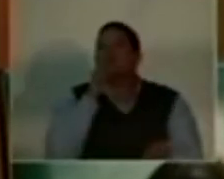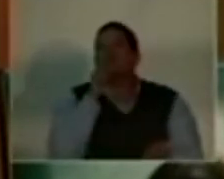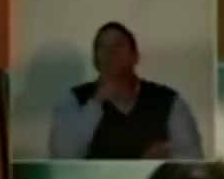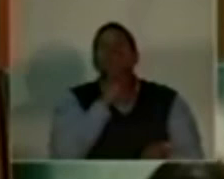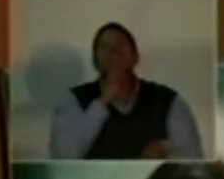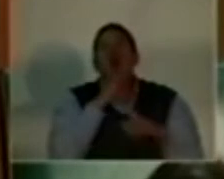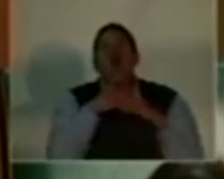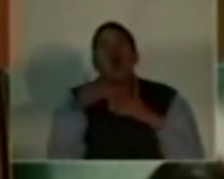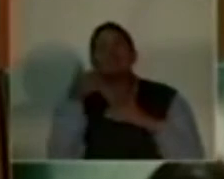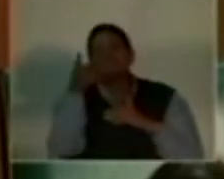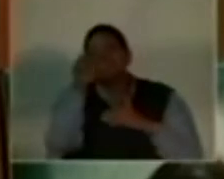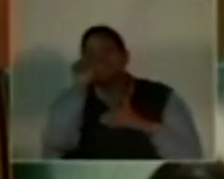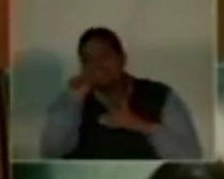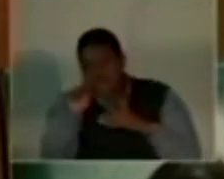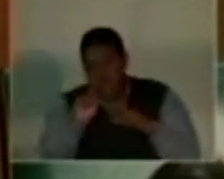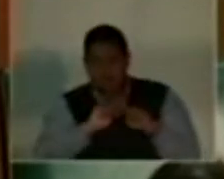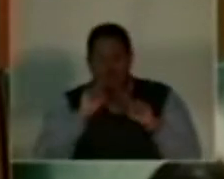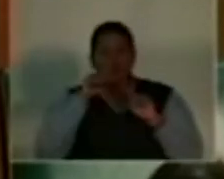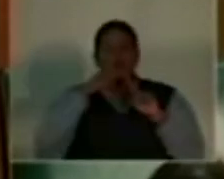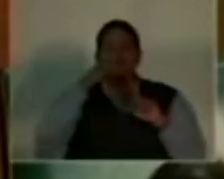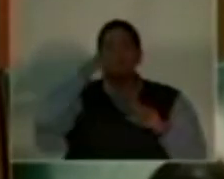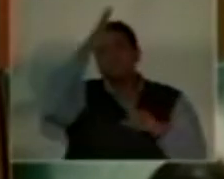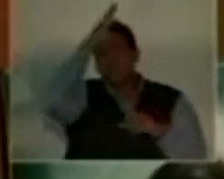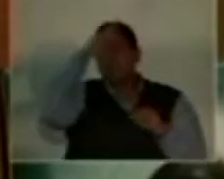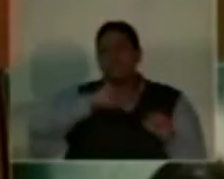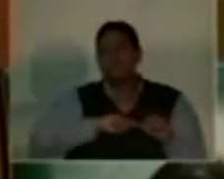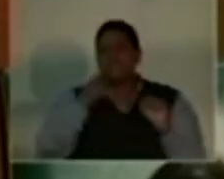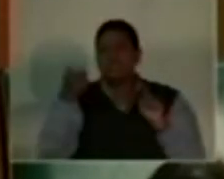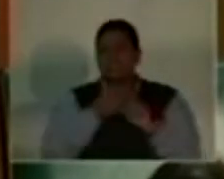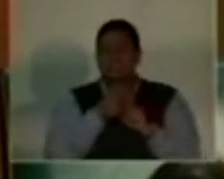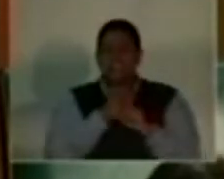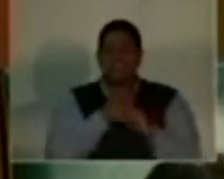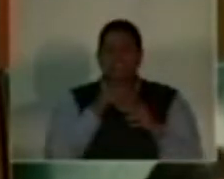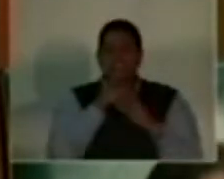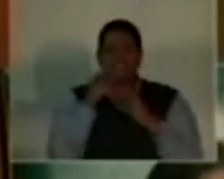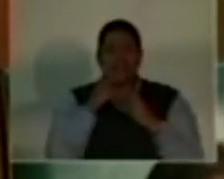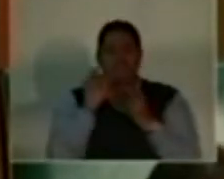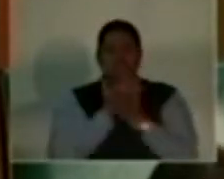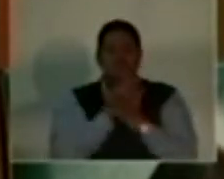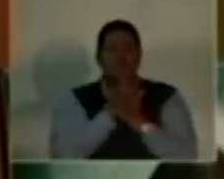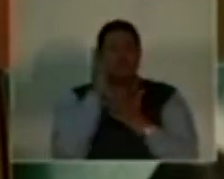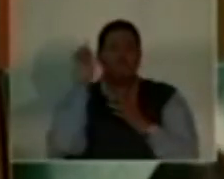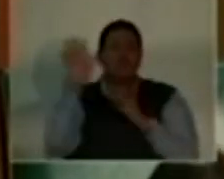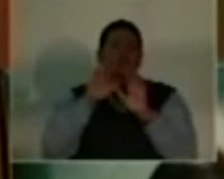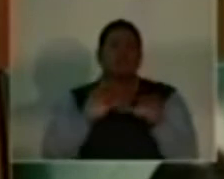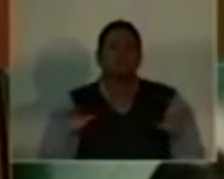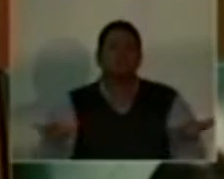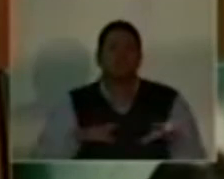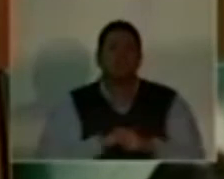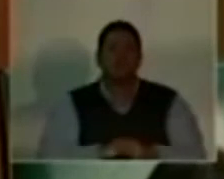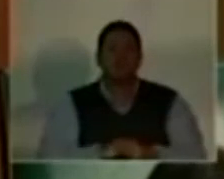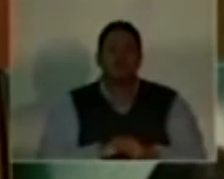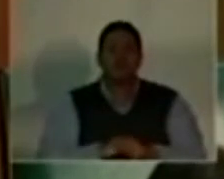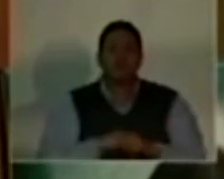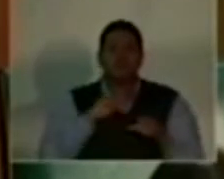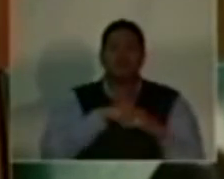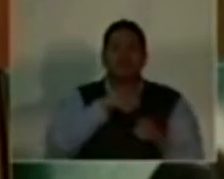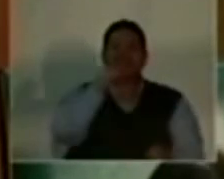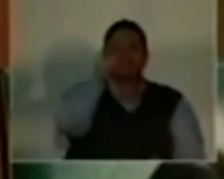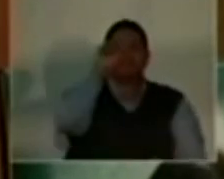GSAT, but when parents start to try to select schools for their children in May,